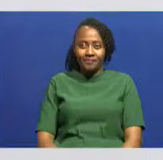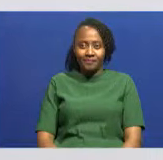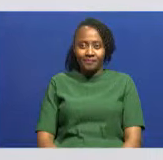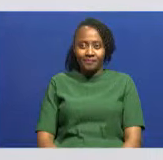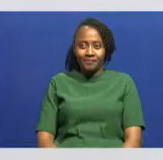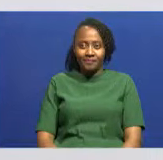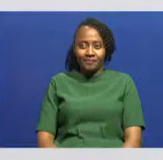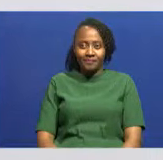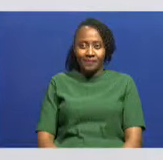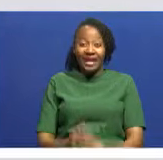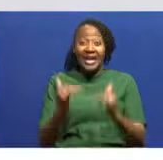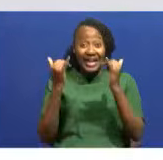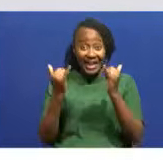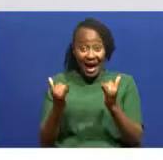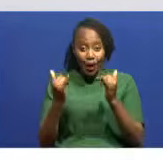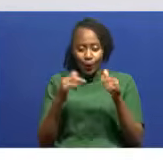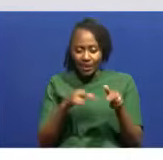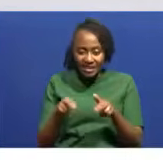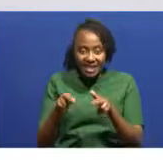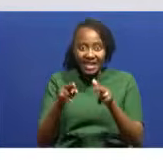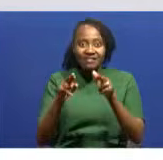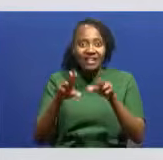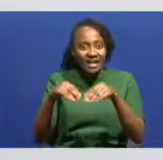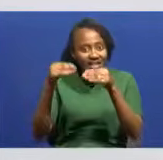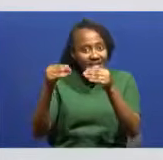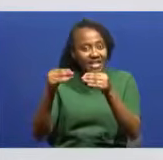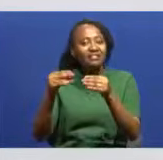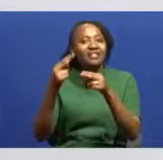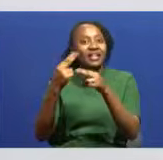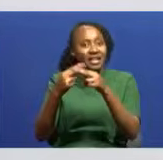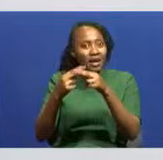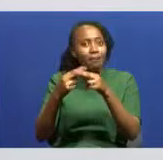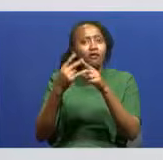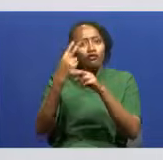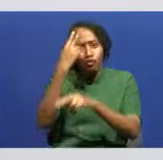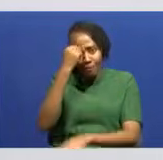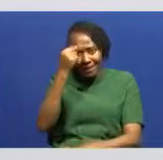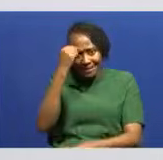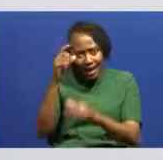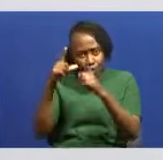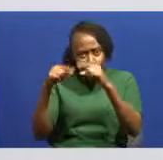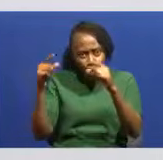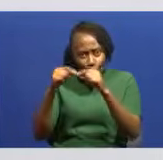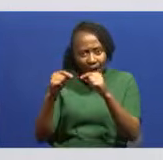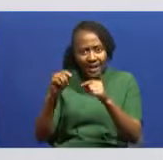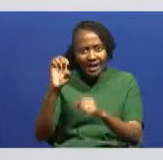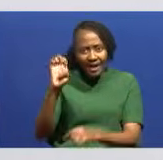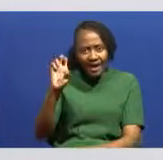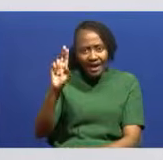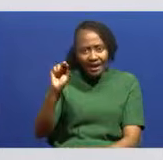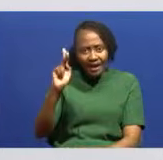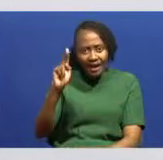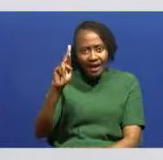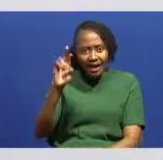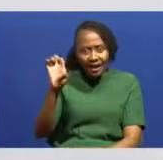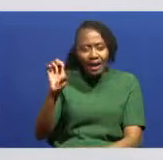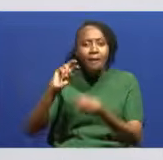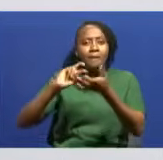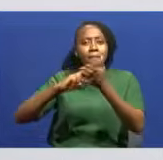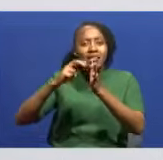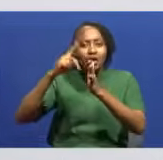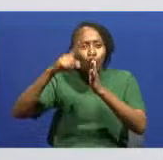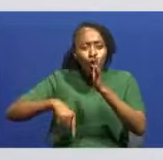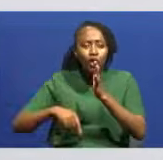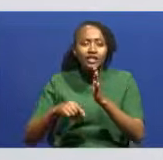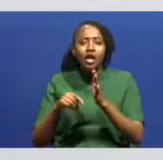It is the river that gave Nairobi its name, from the Maasai word Enkare Nairobi, meaning cool waters. But today, the